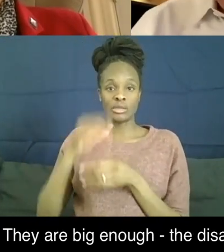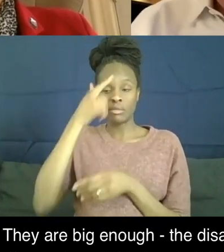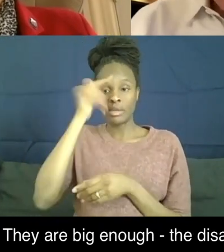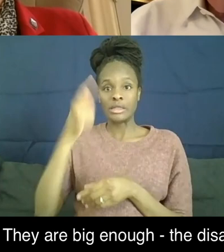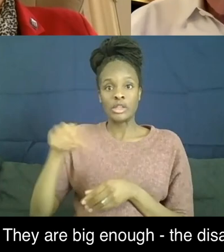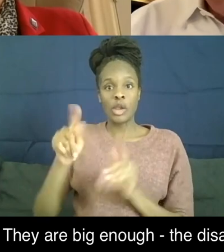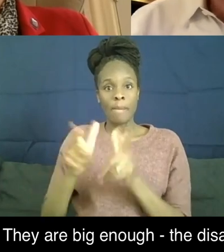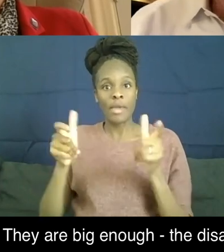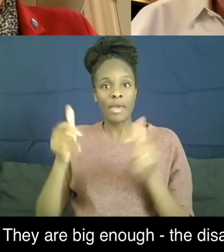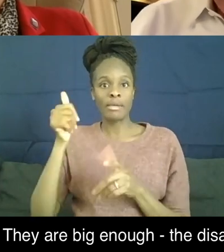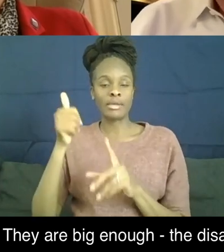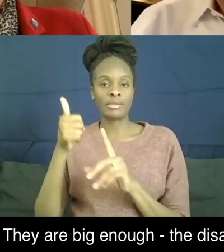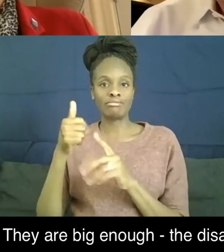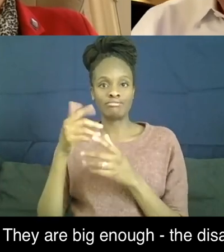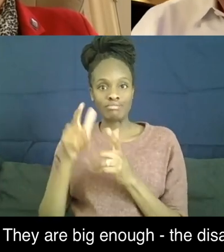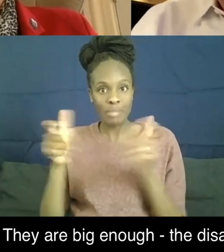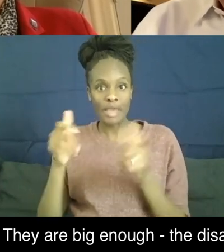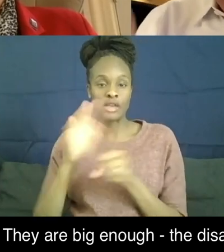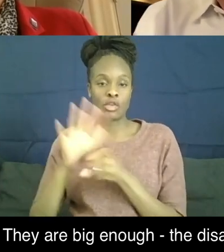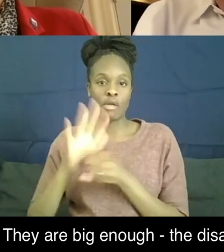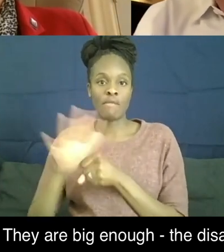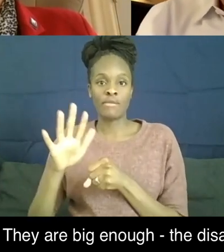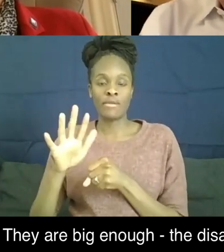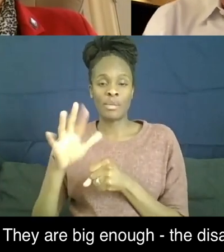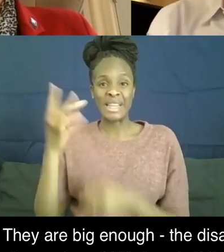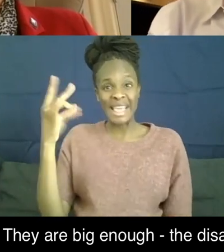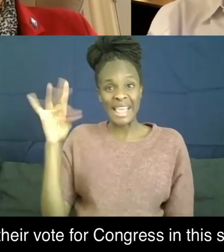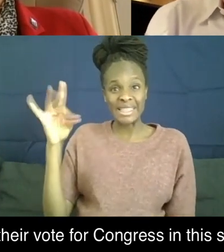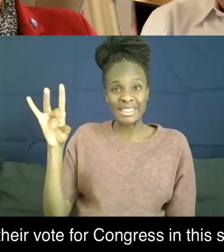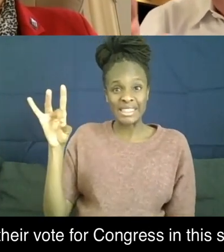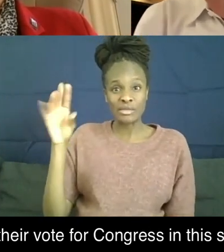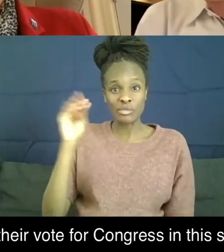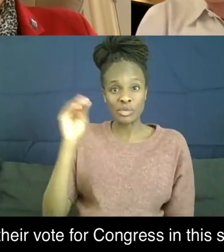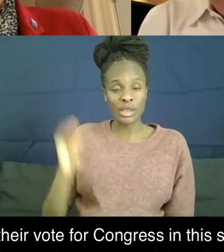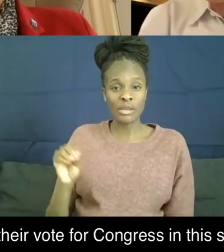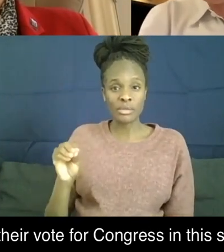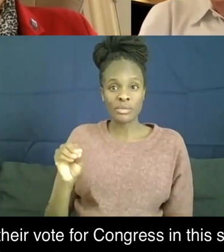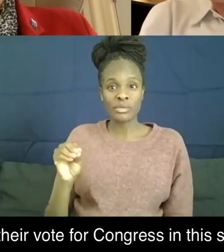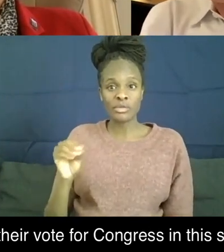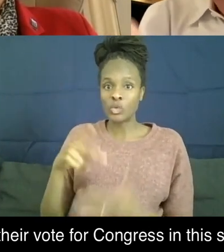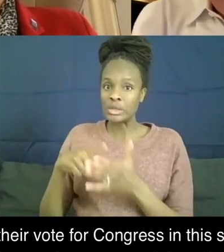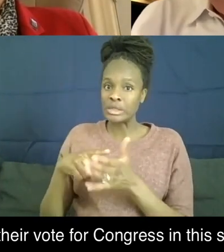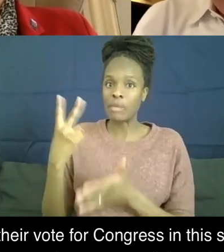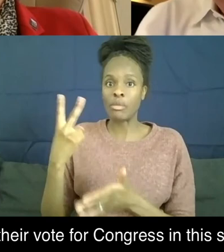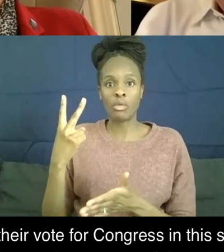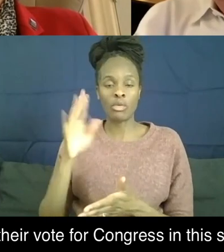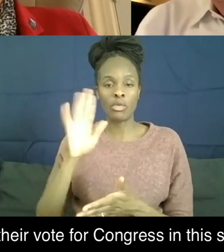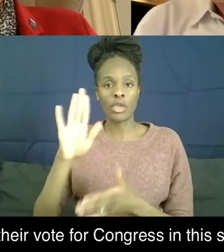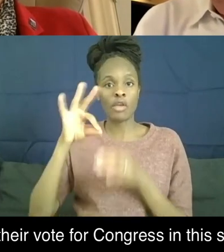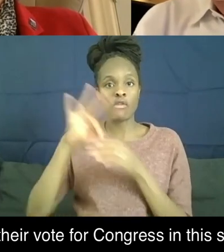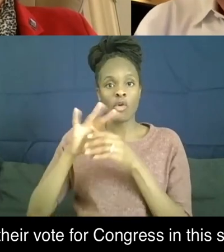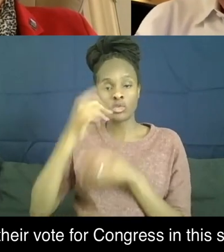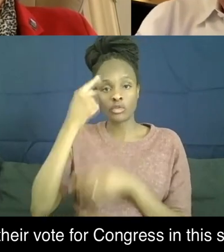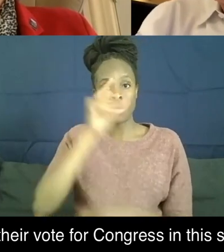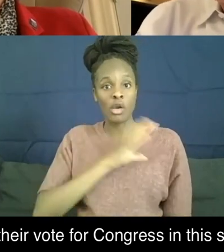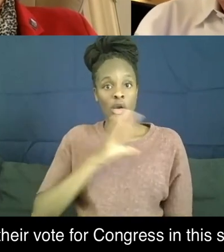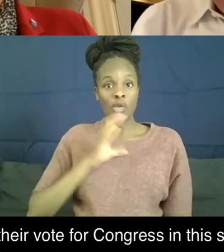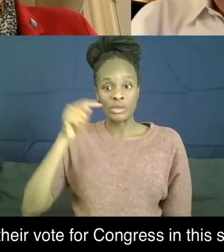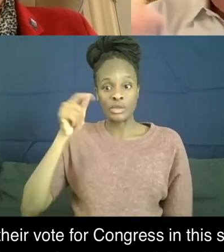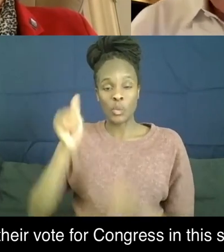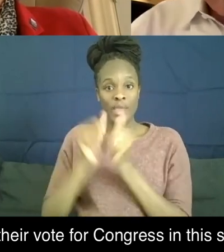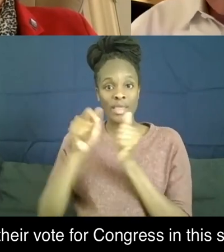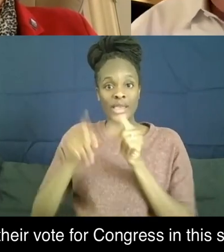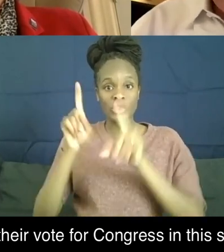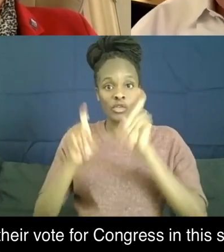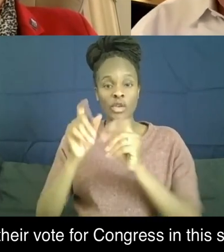themselves, 18%, this, the doubling of their vote for Congress in this survey for the Democrats was